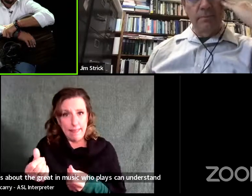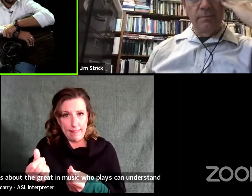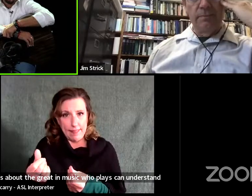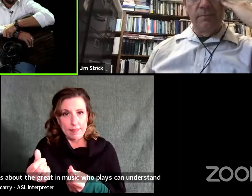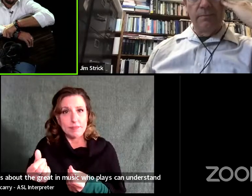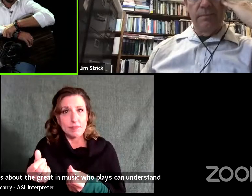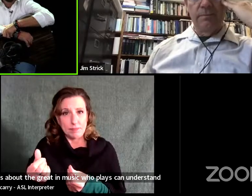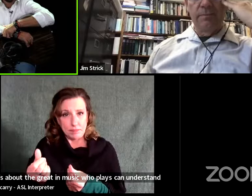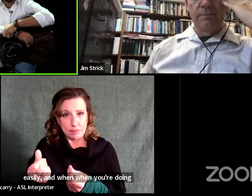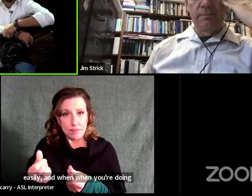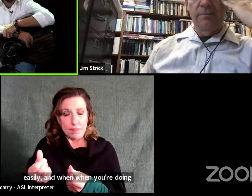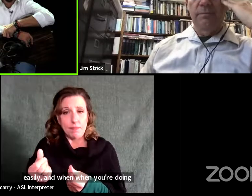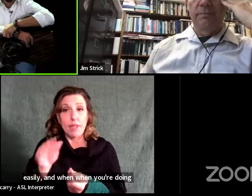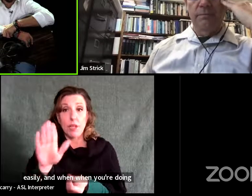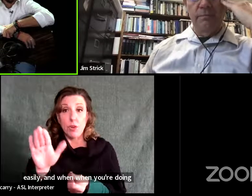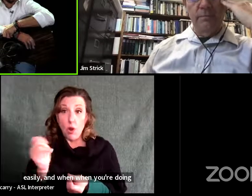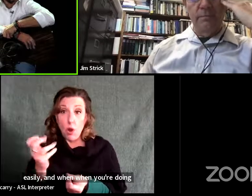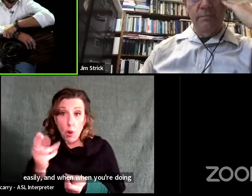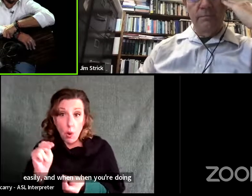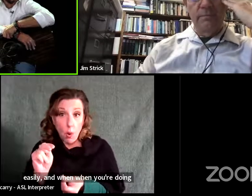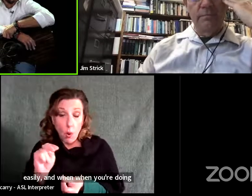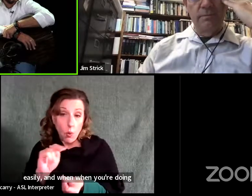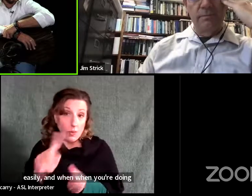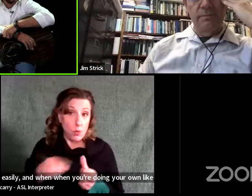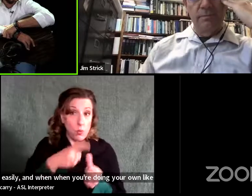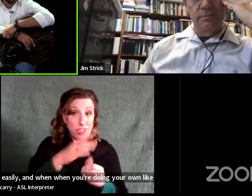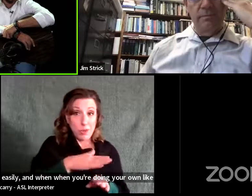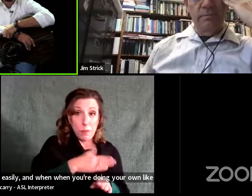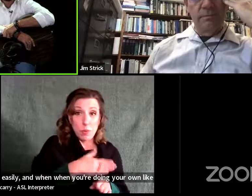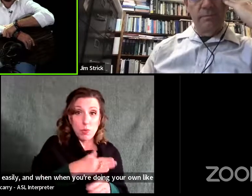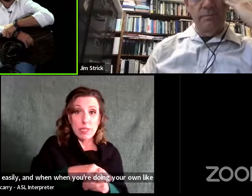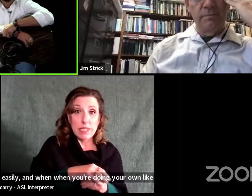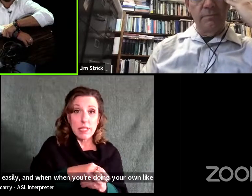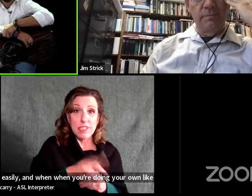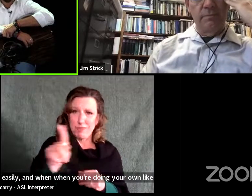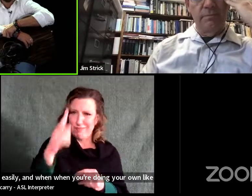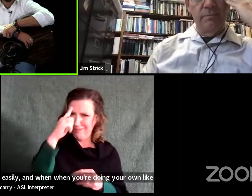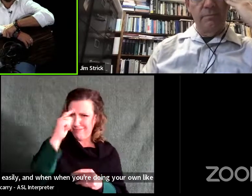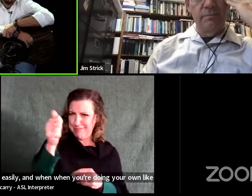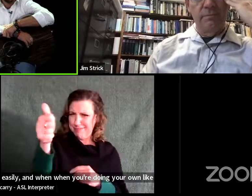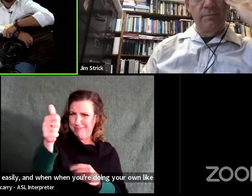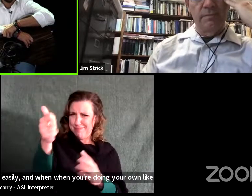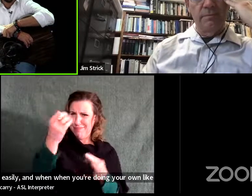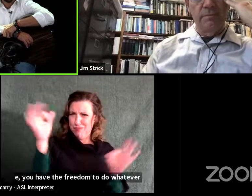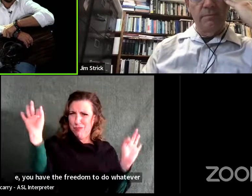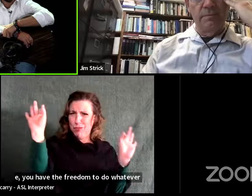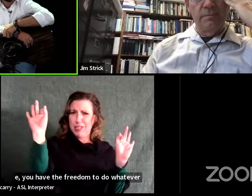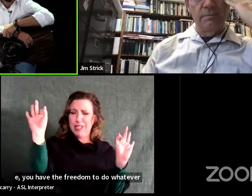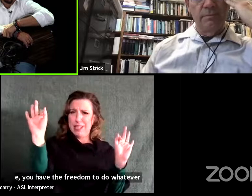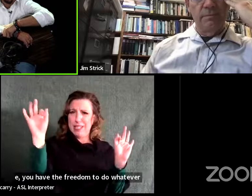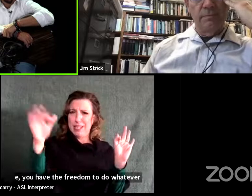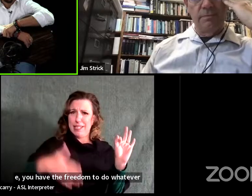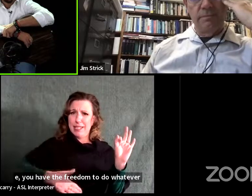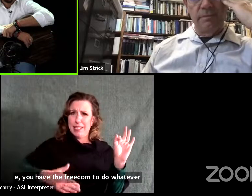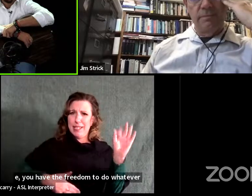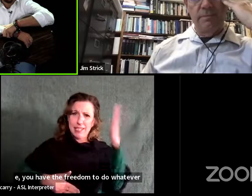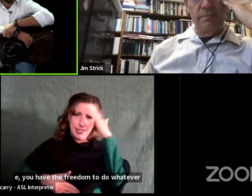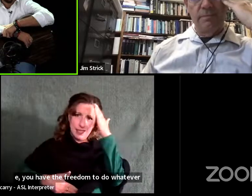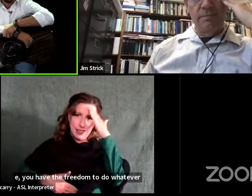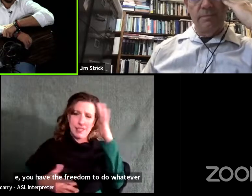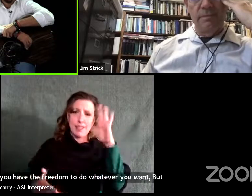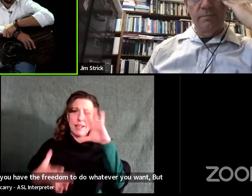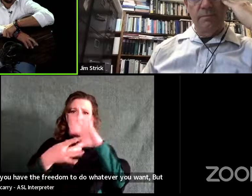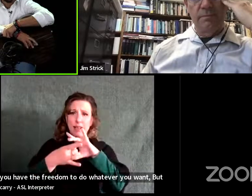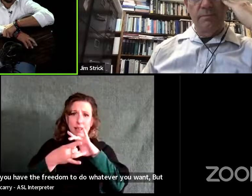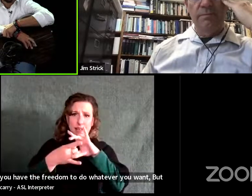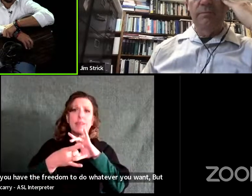When you're doing your own, like original, you have the freedom to do whatever you want, but you